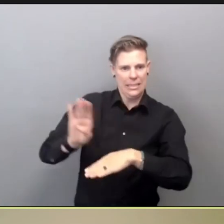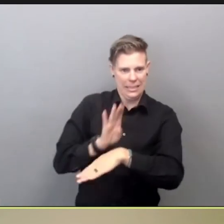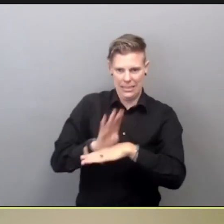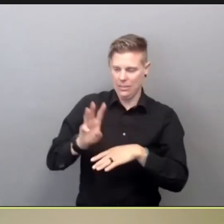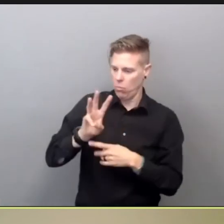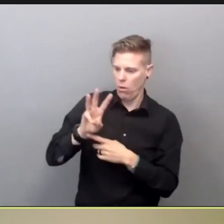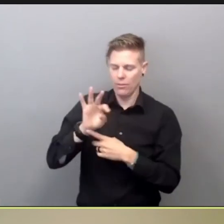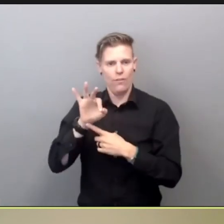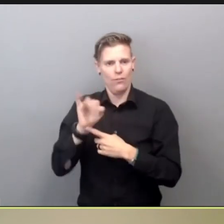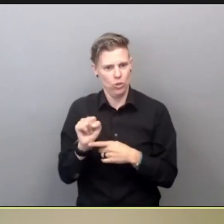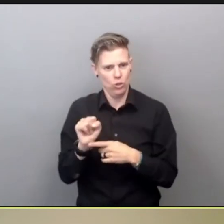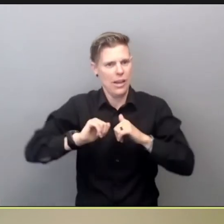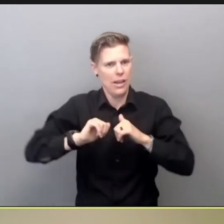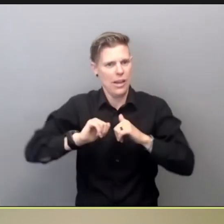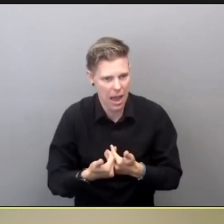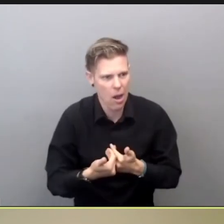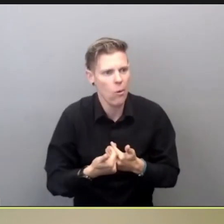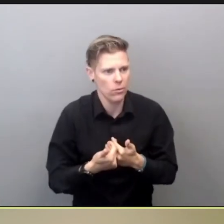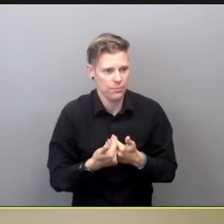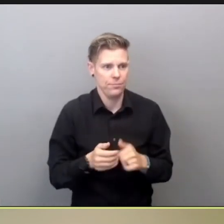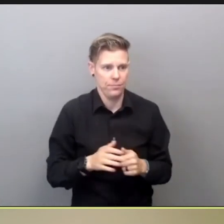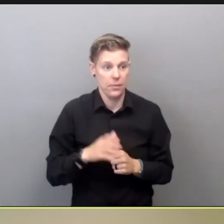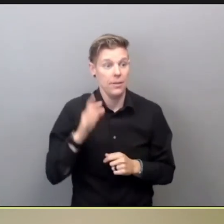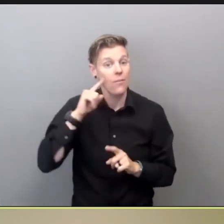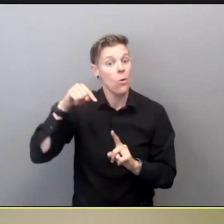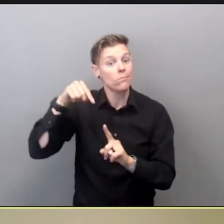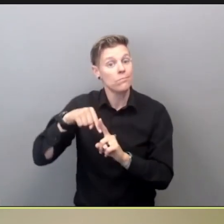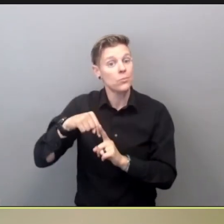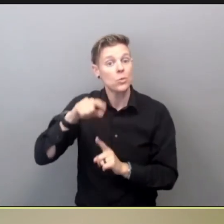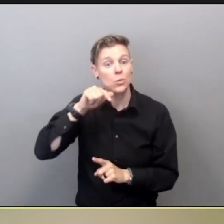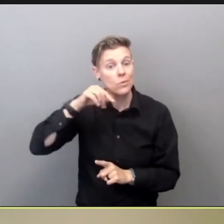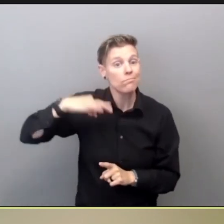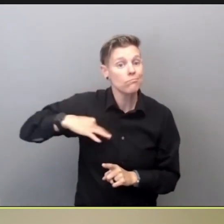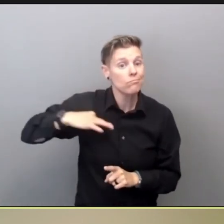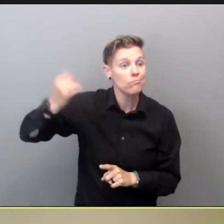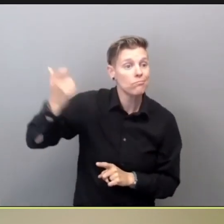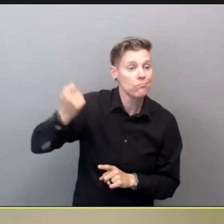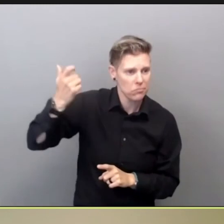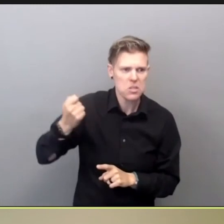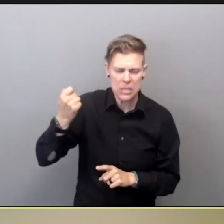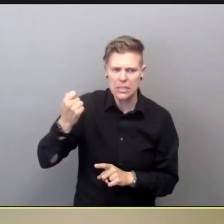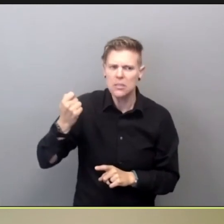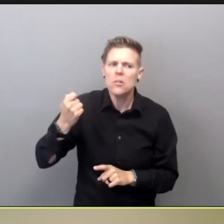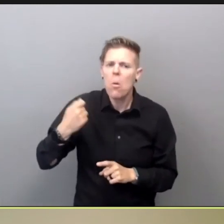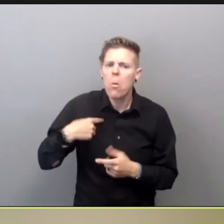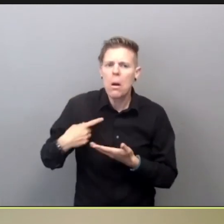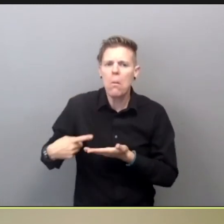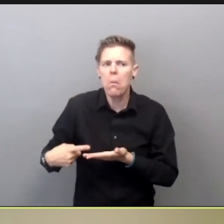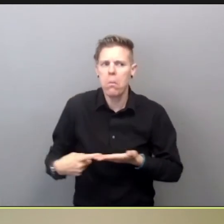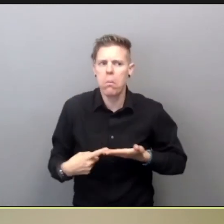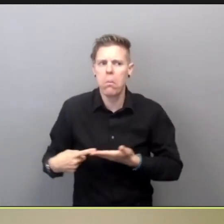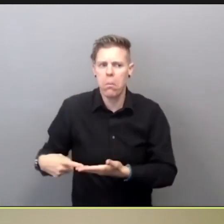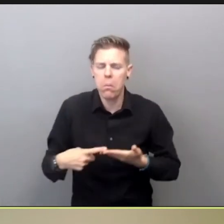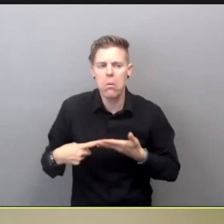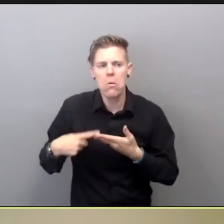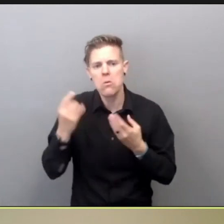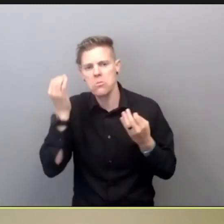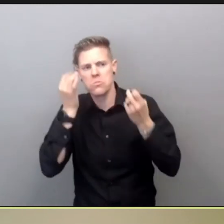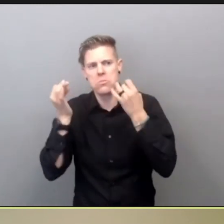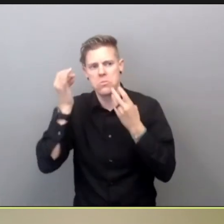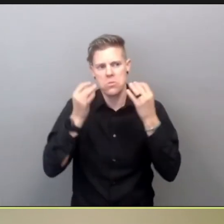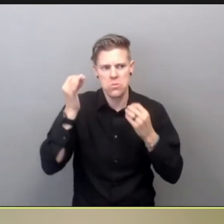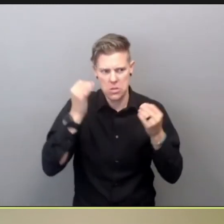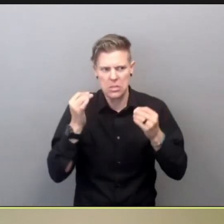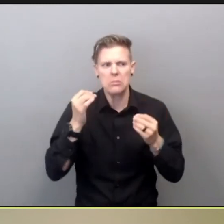benefits, we've been having this conversation for a long time. There was always a thought that perhaps after September or sometime